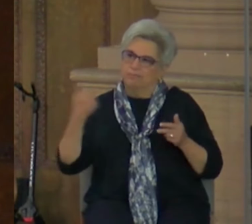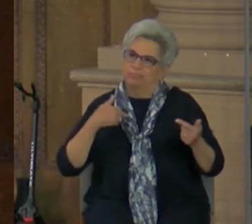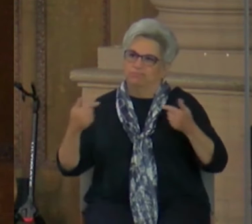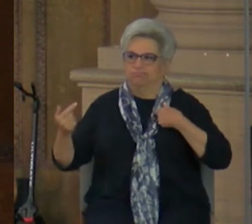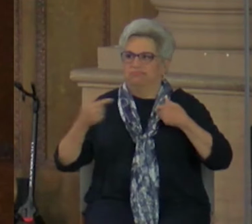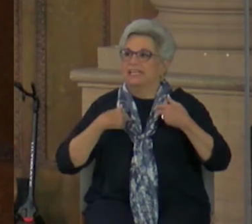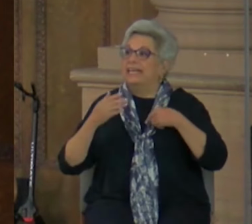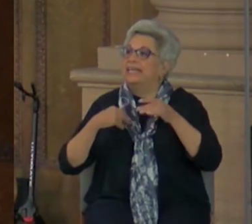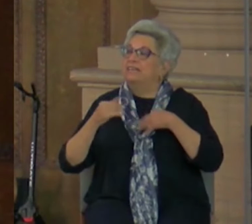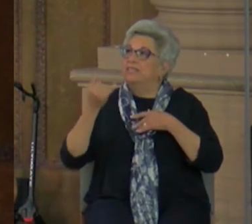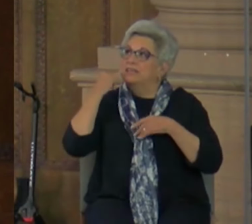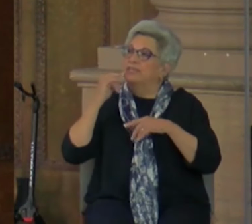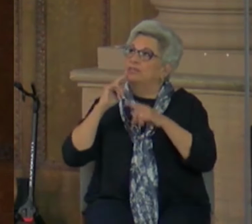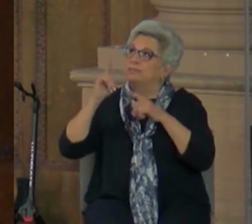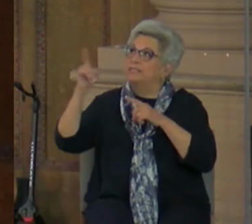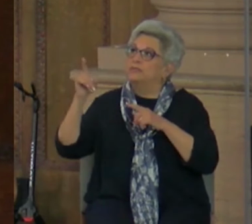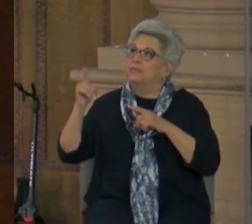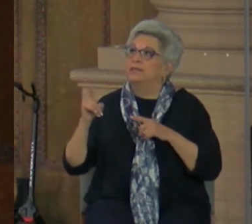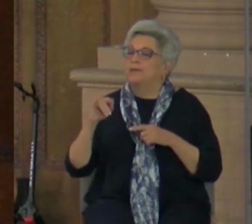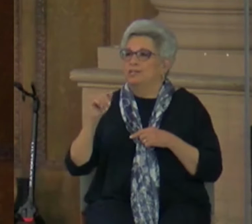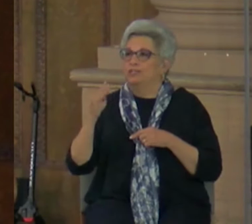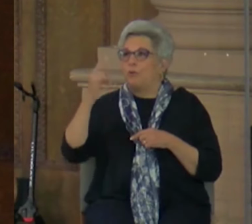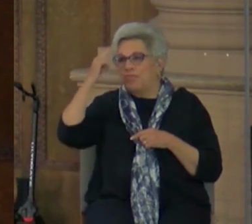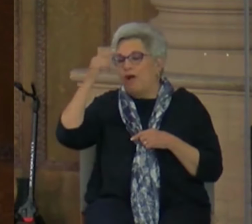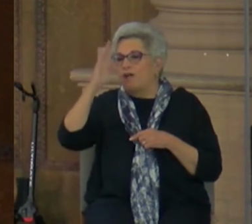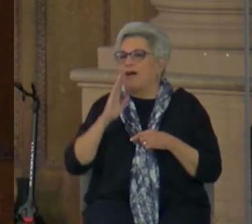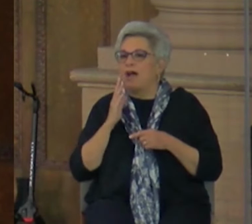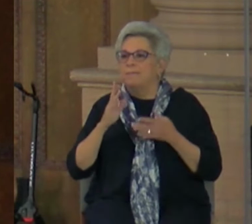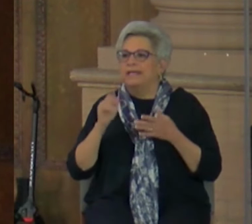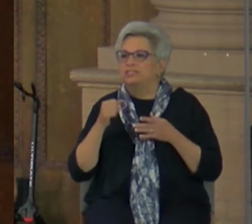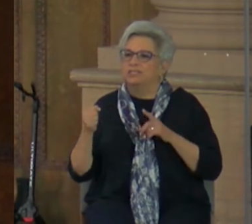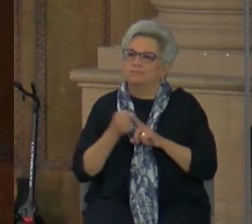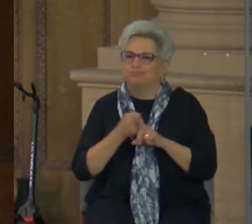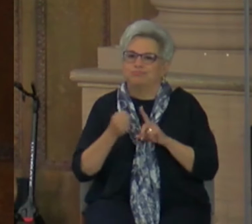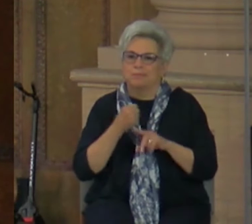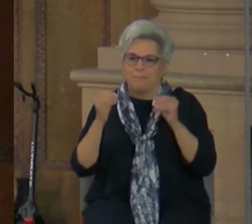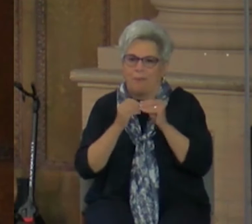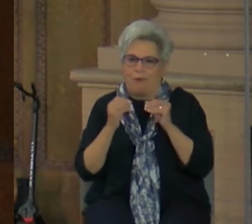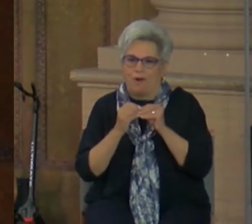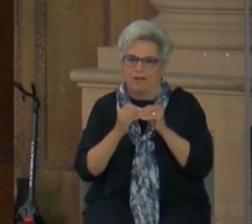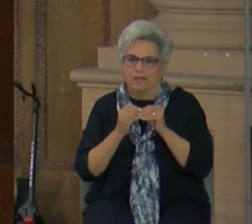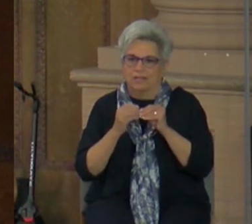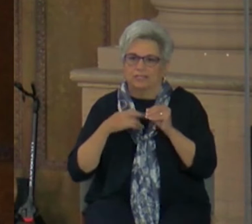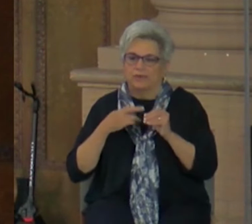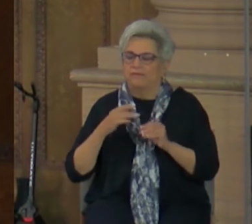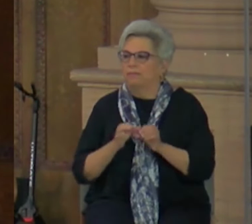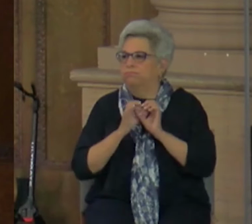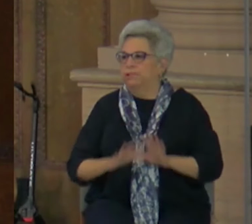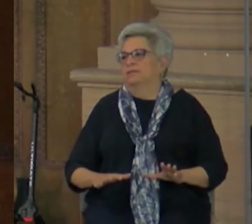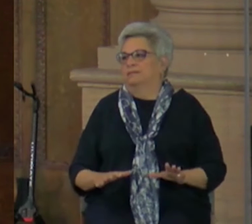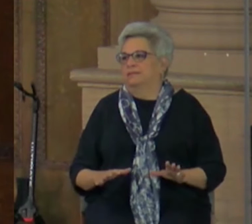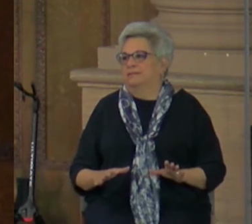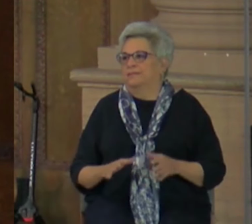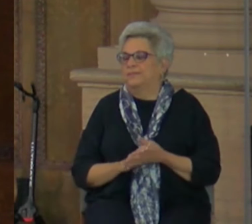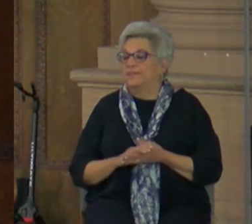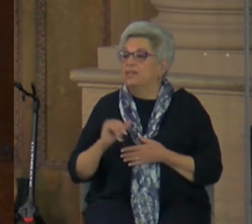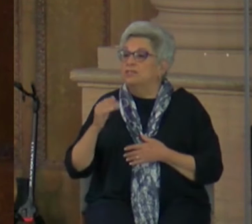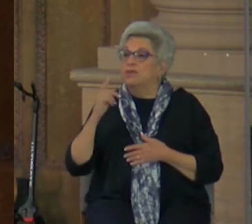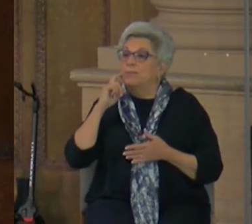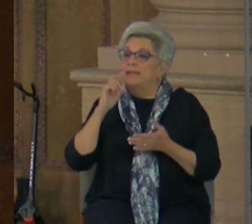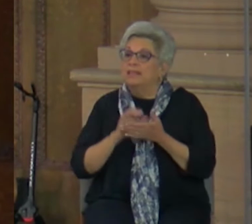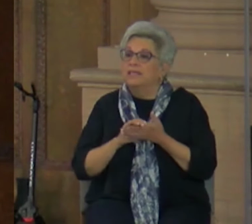him, then God would just bully him and bowl him over and hit him some more. And so the whole thing seems futile to Job. Job